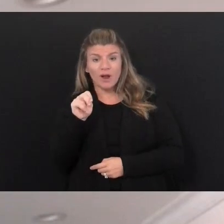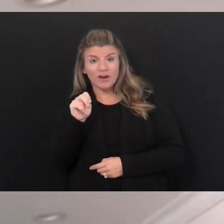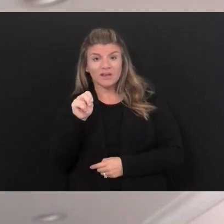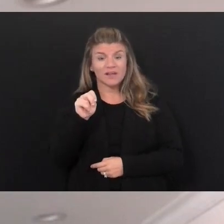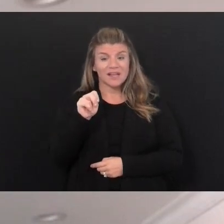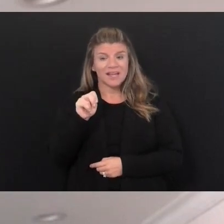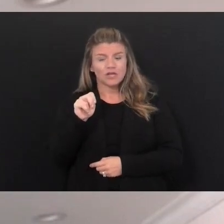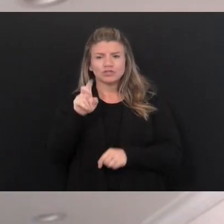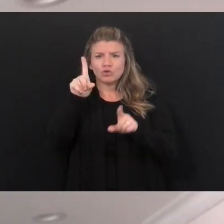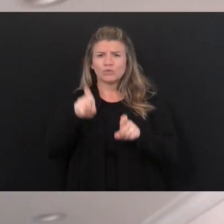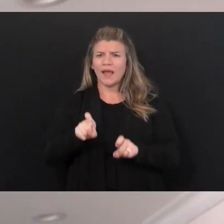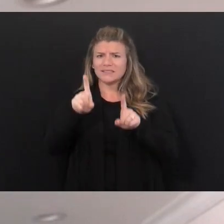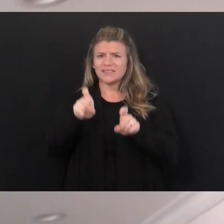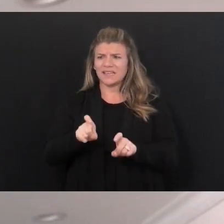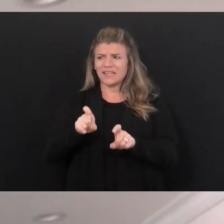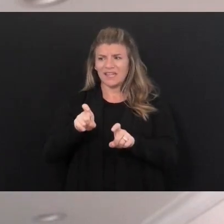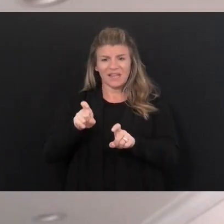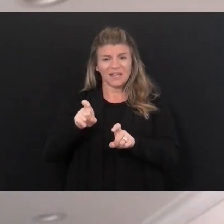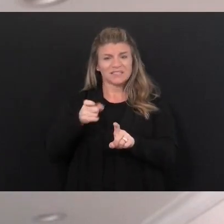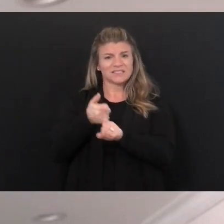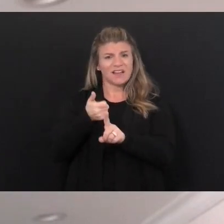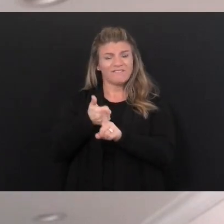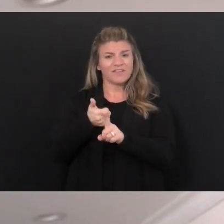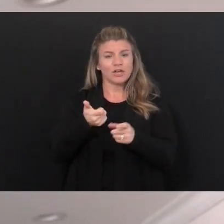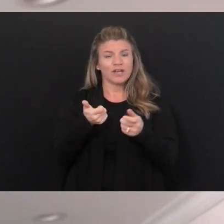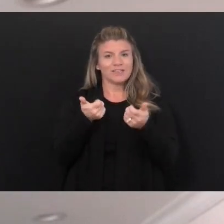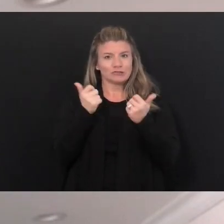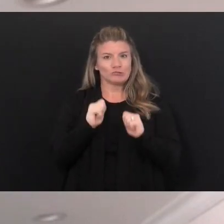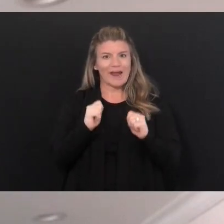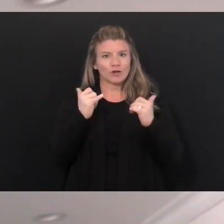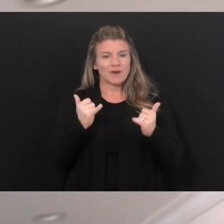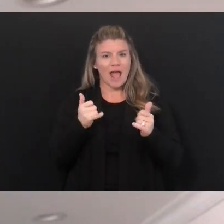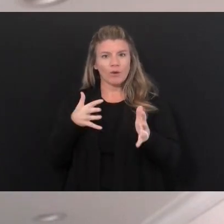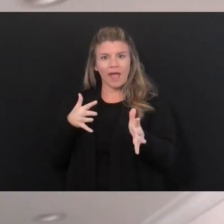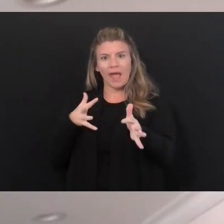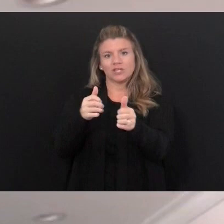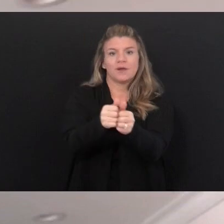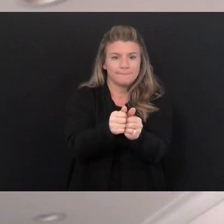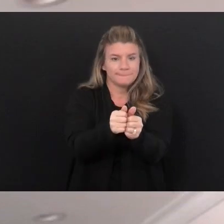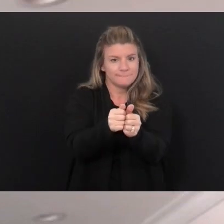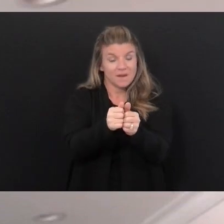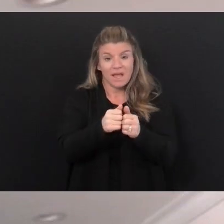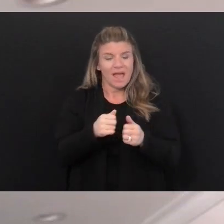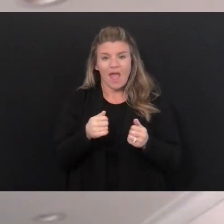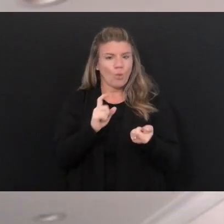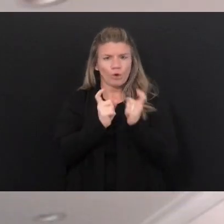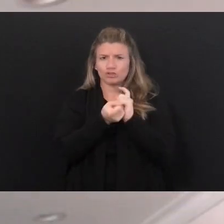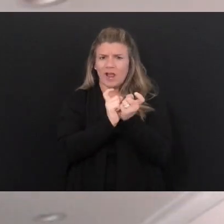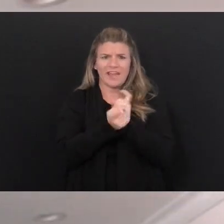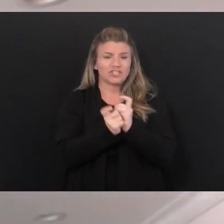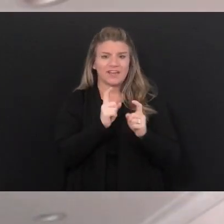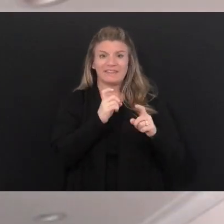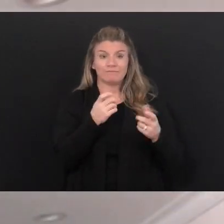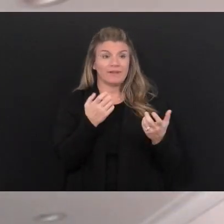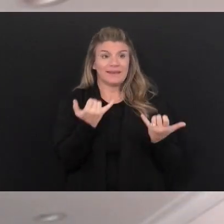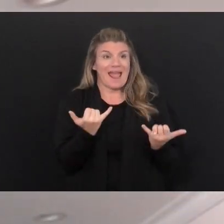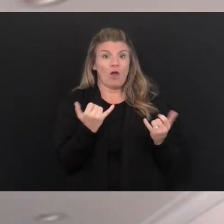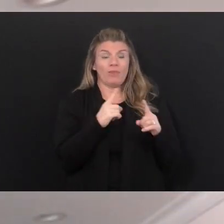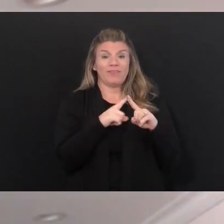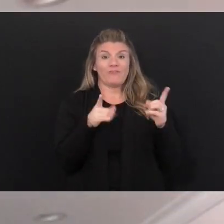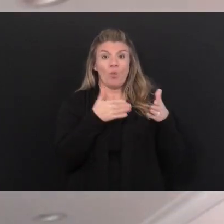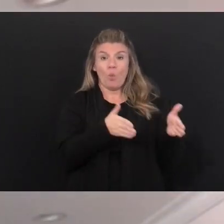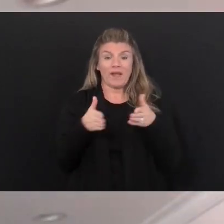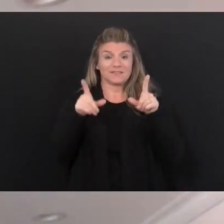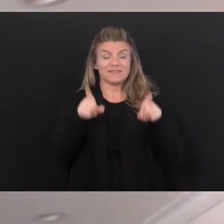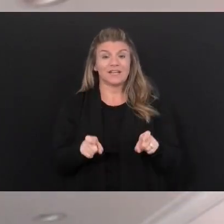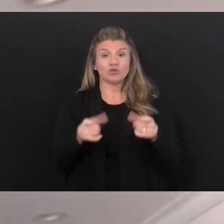so testing has really tried to catch up, and we're changing even some of the ways that we test. So for instance, right